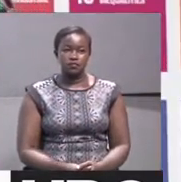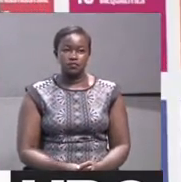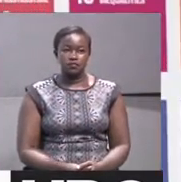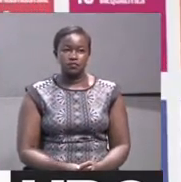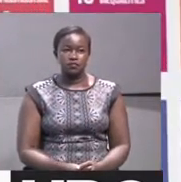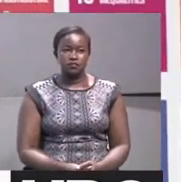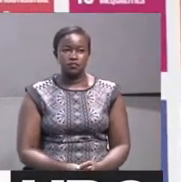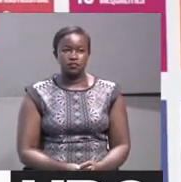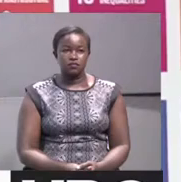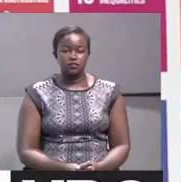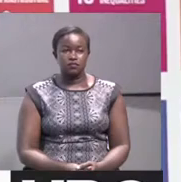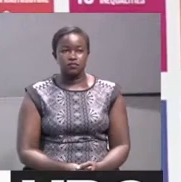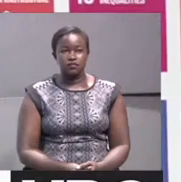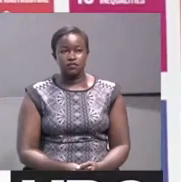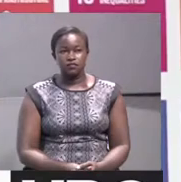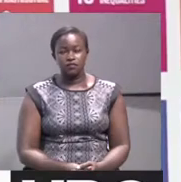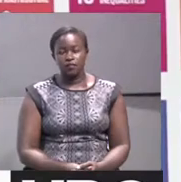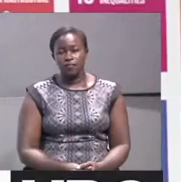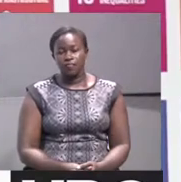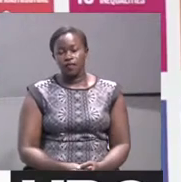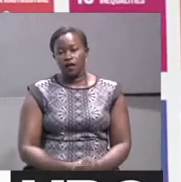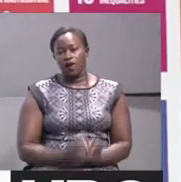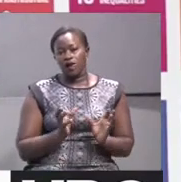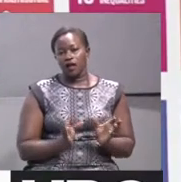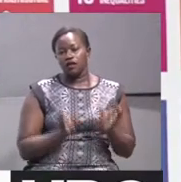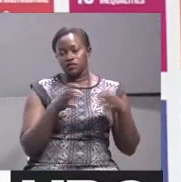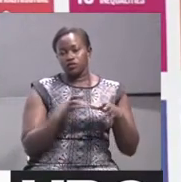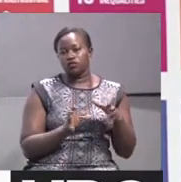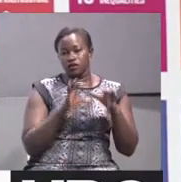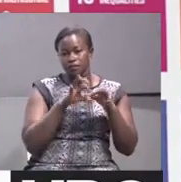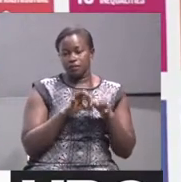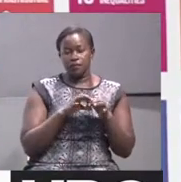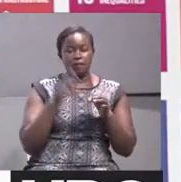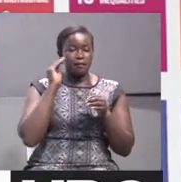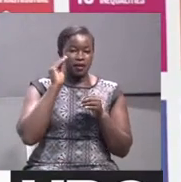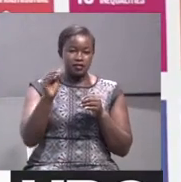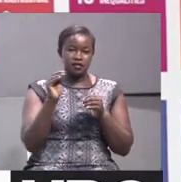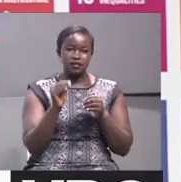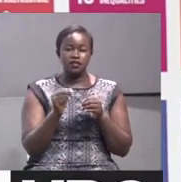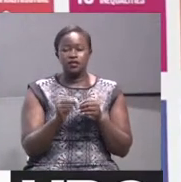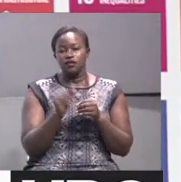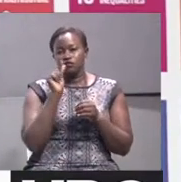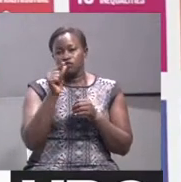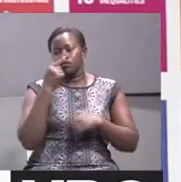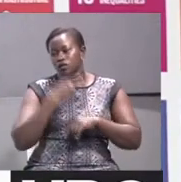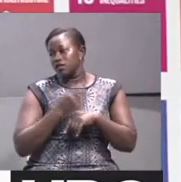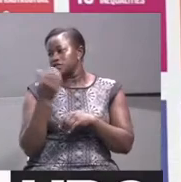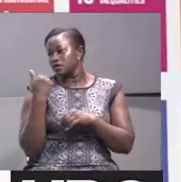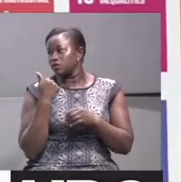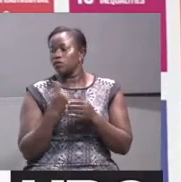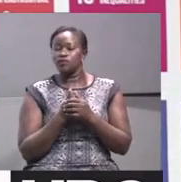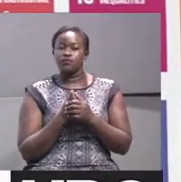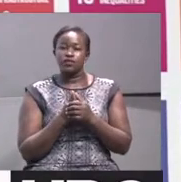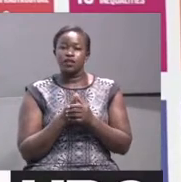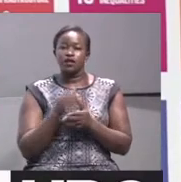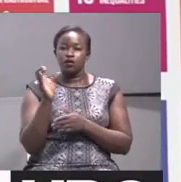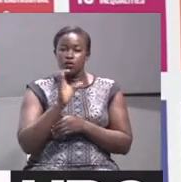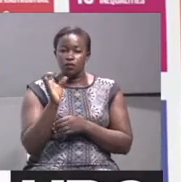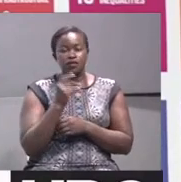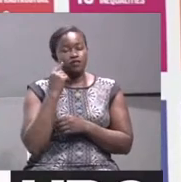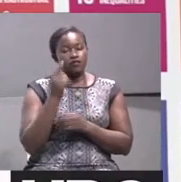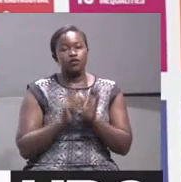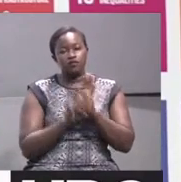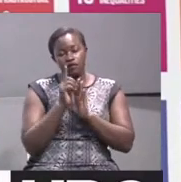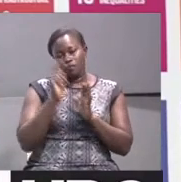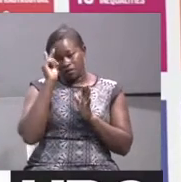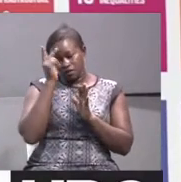Category aligns with an exciting message that I got a few days ago. The UN Committee for Development Policy has